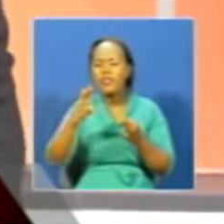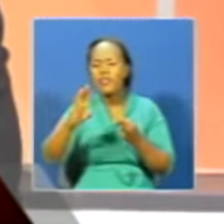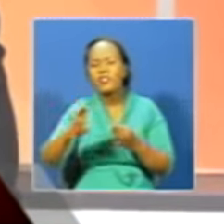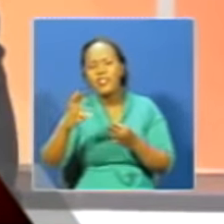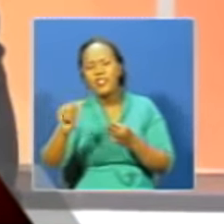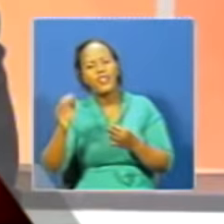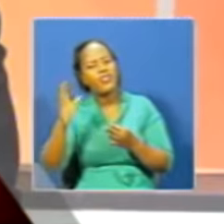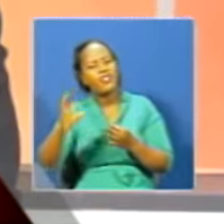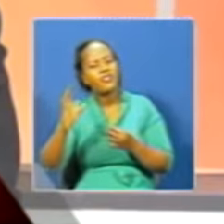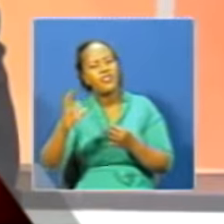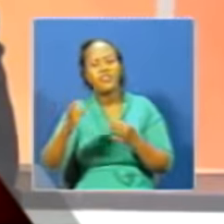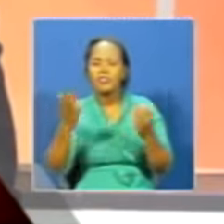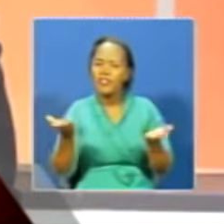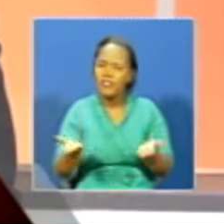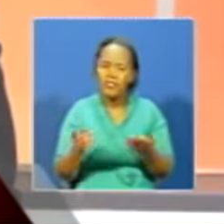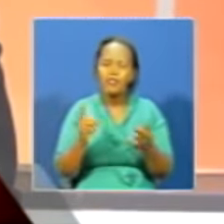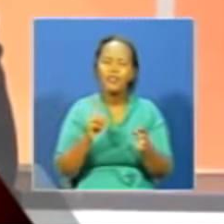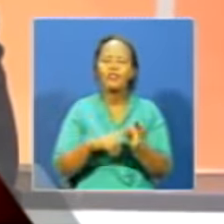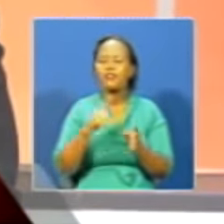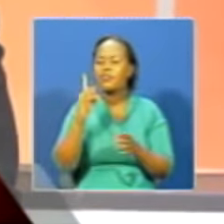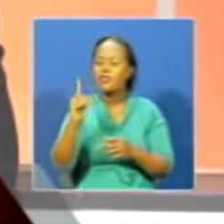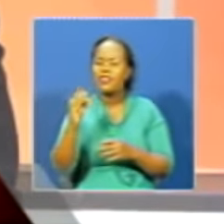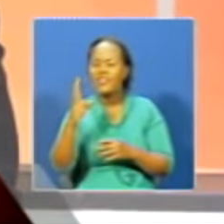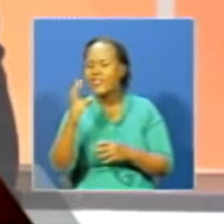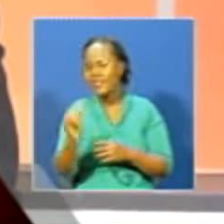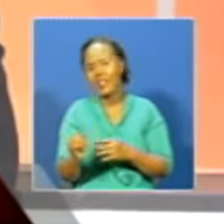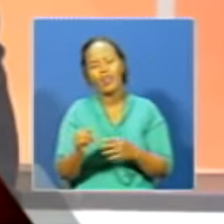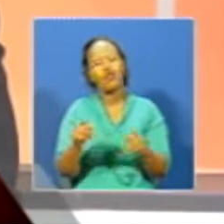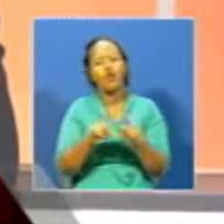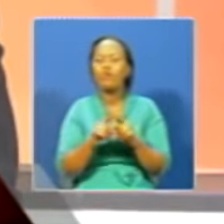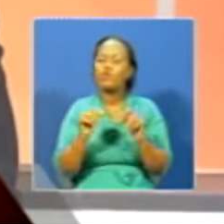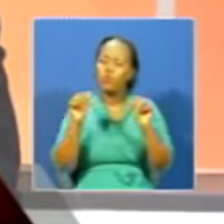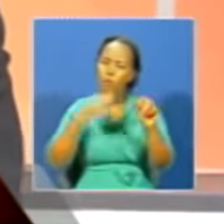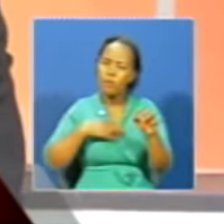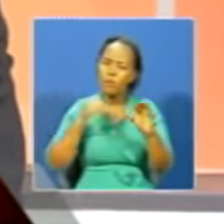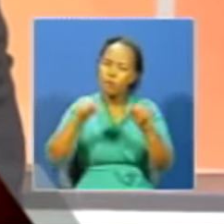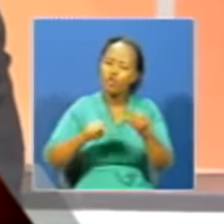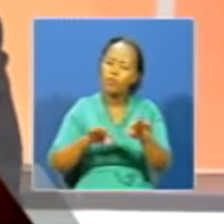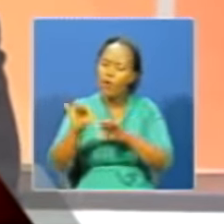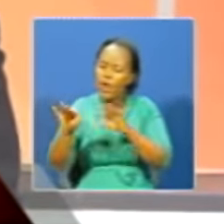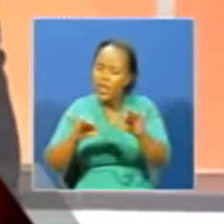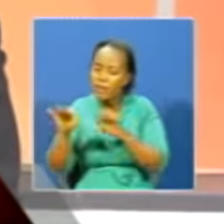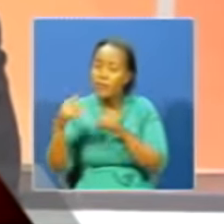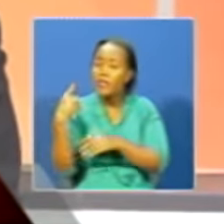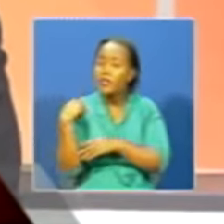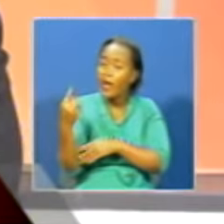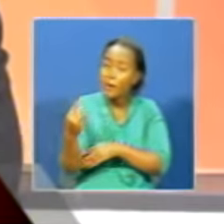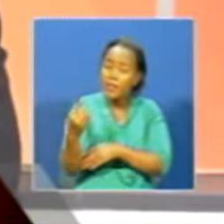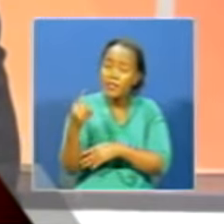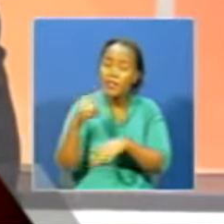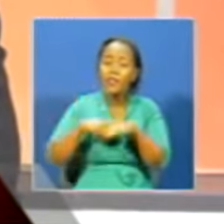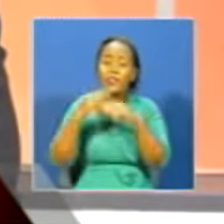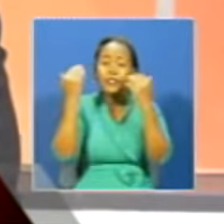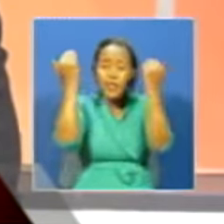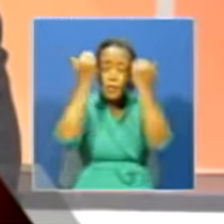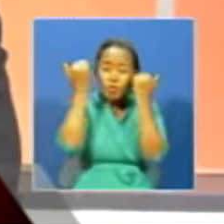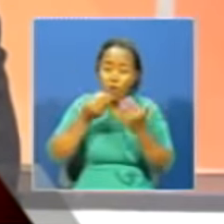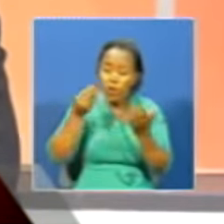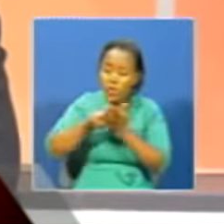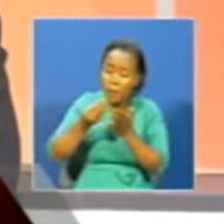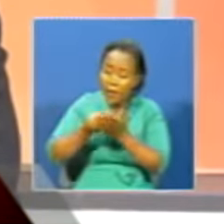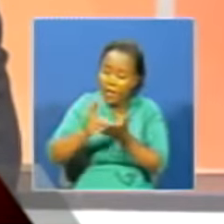You understand the DCI. And I can tell you the figures. When you give the courts 18 billion shillings, you